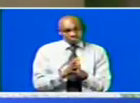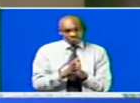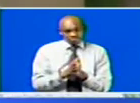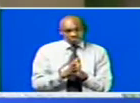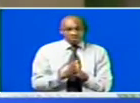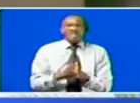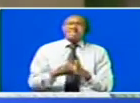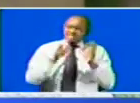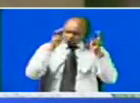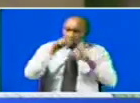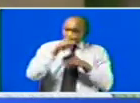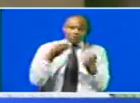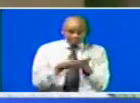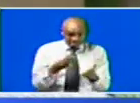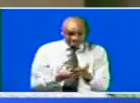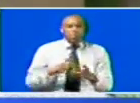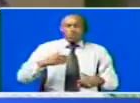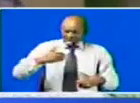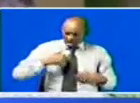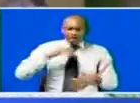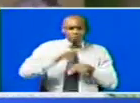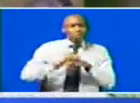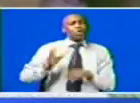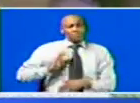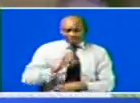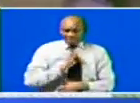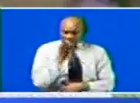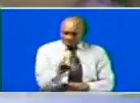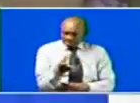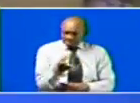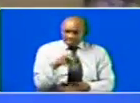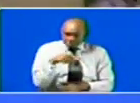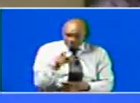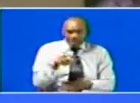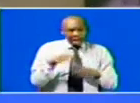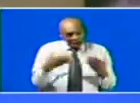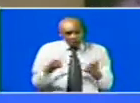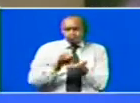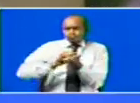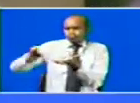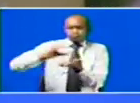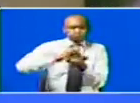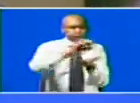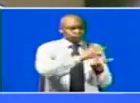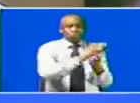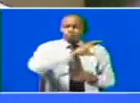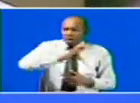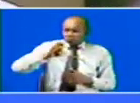finance, can we have a proper committee that will be able to follow up on how disbursement is done to the county